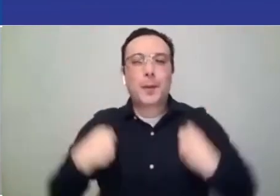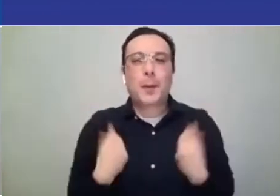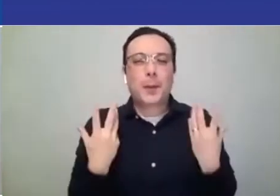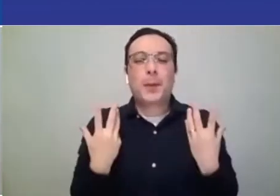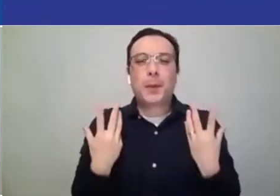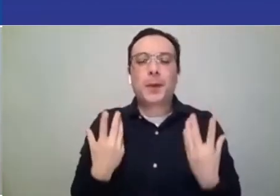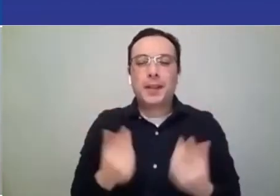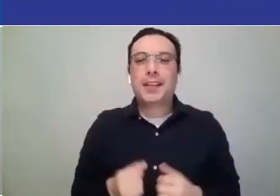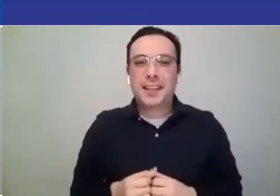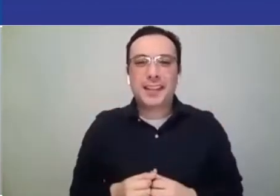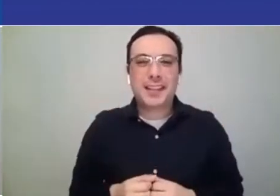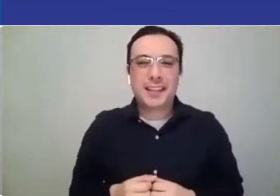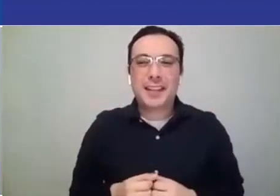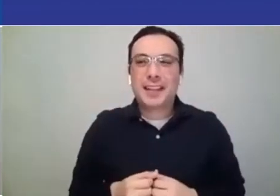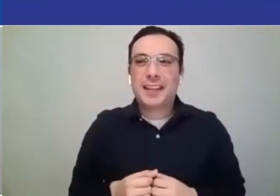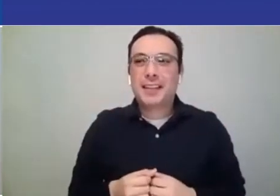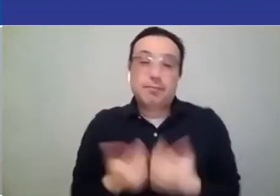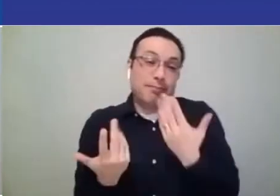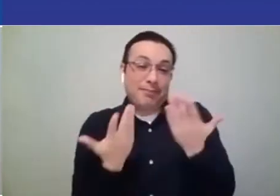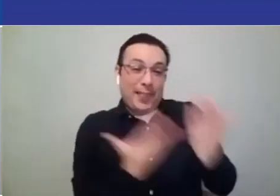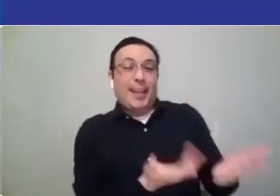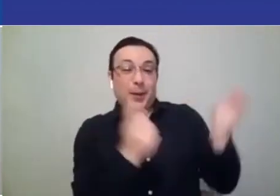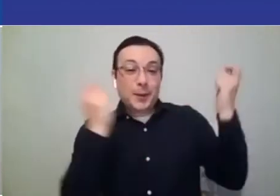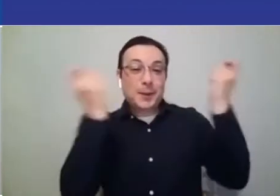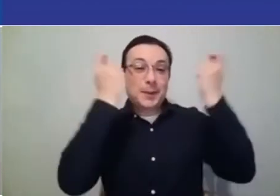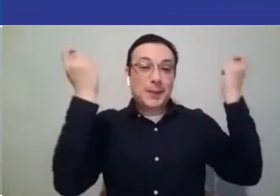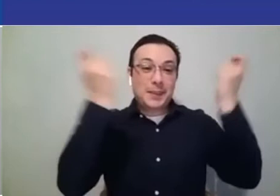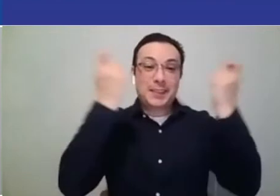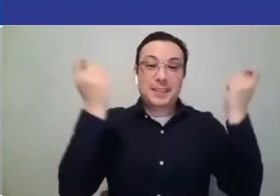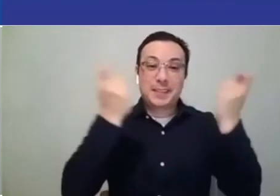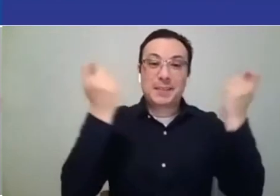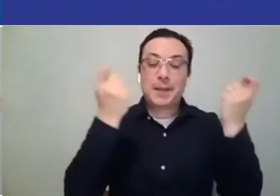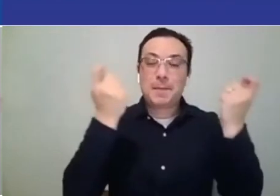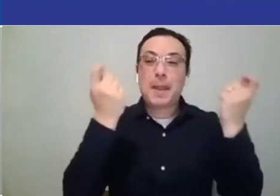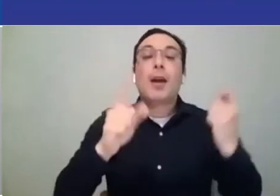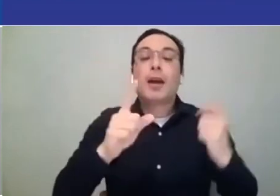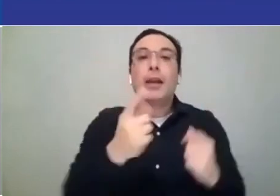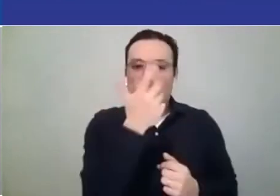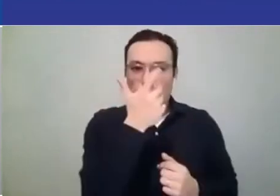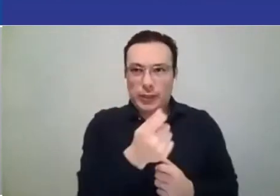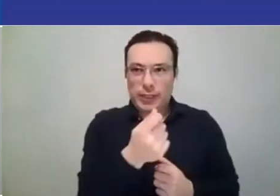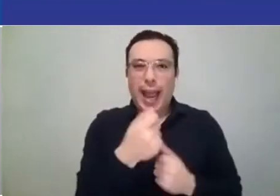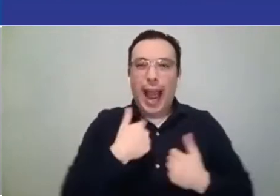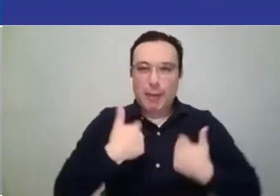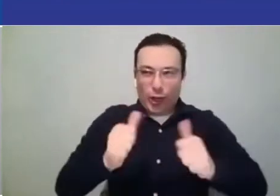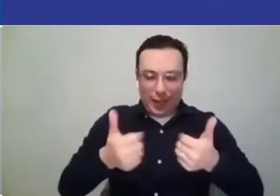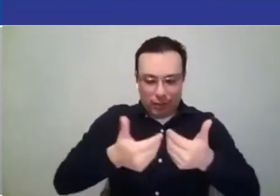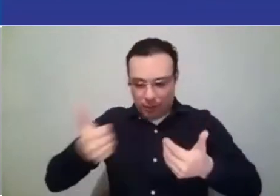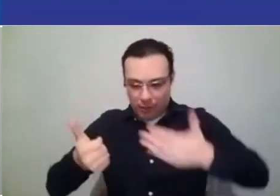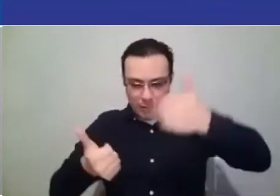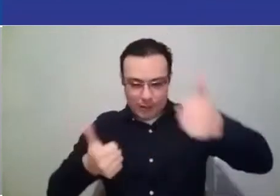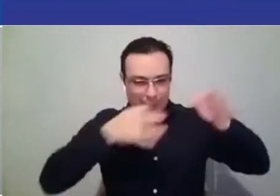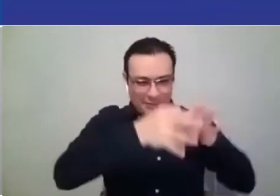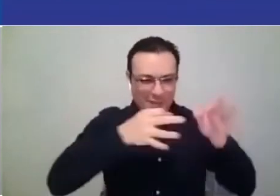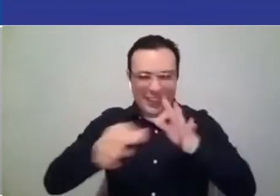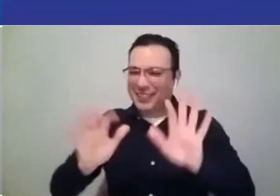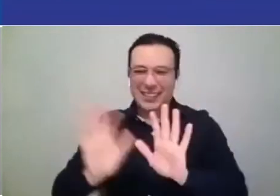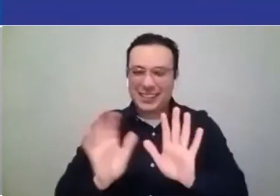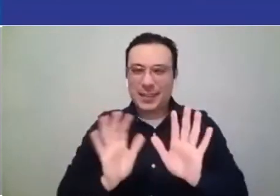This is a dance, if you're at a celebration of, it's part and